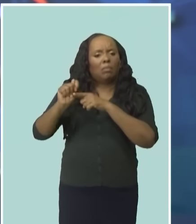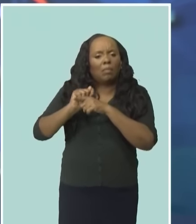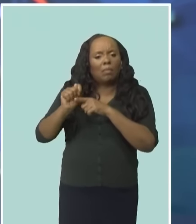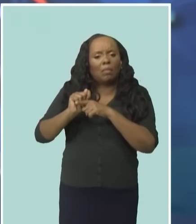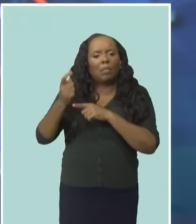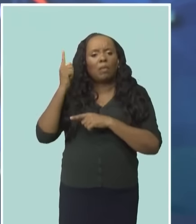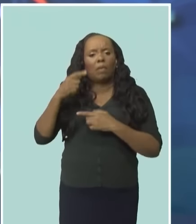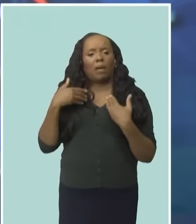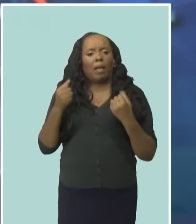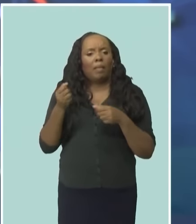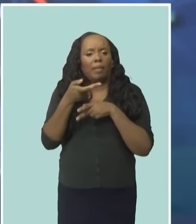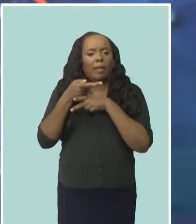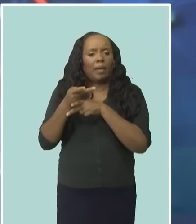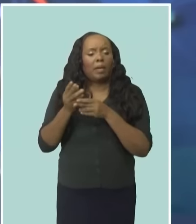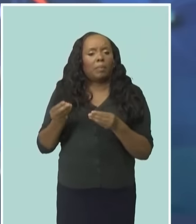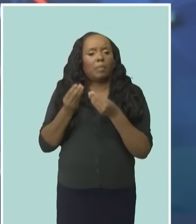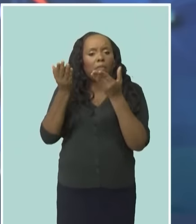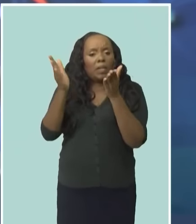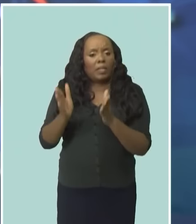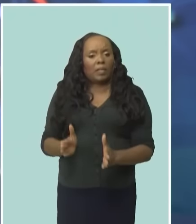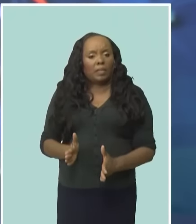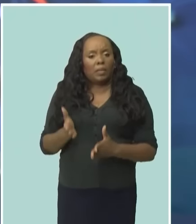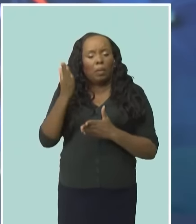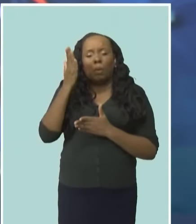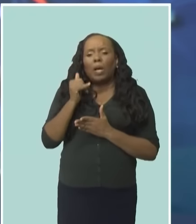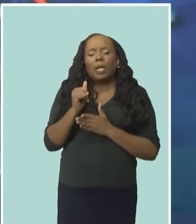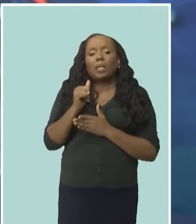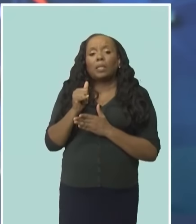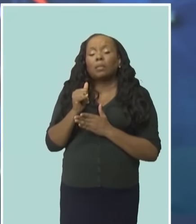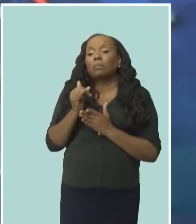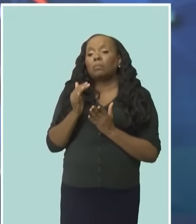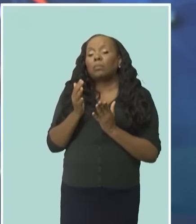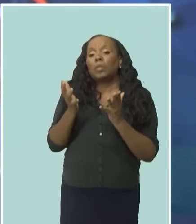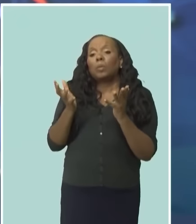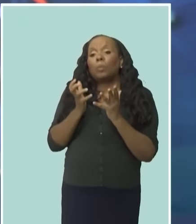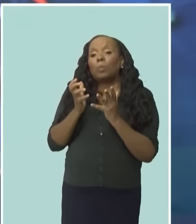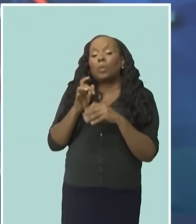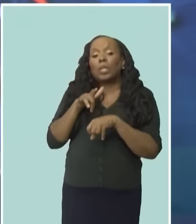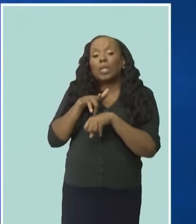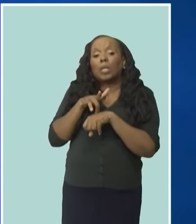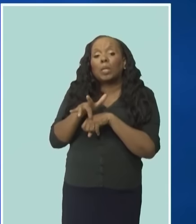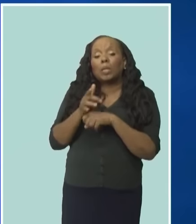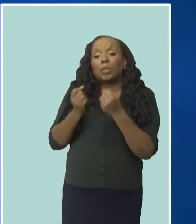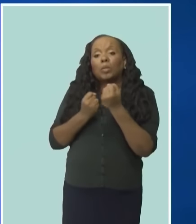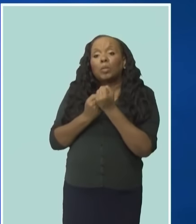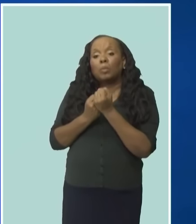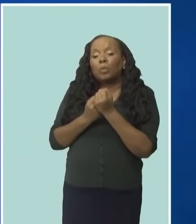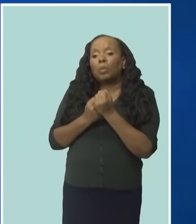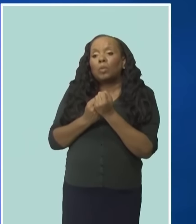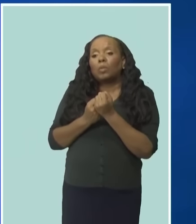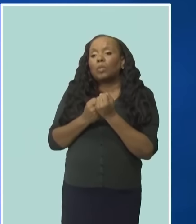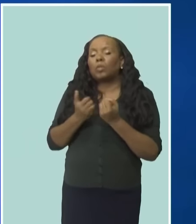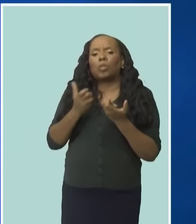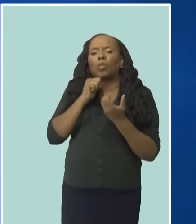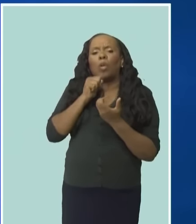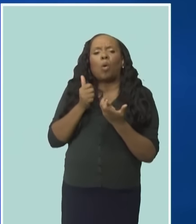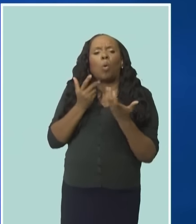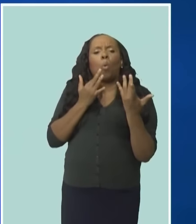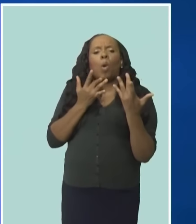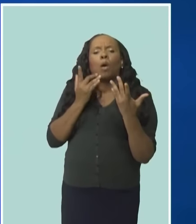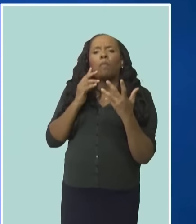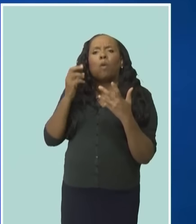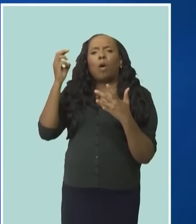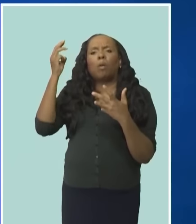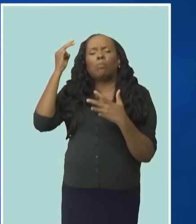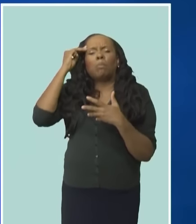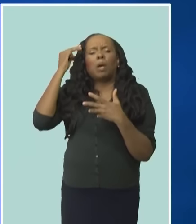community workers to ensure early intervention and support. The recently unfrozen and updated post of Mental